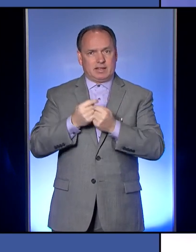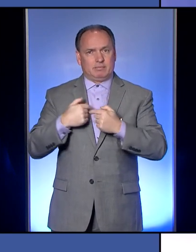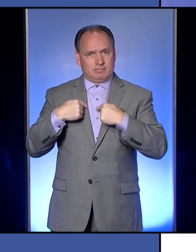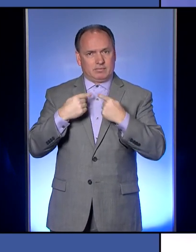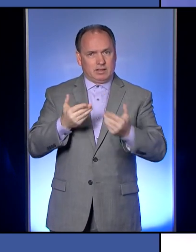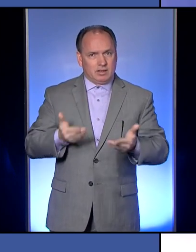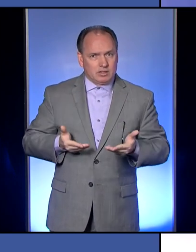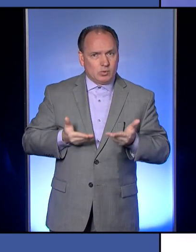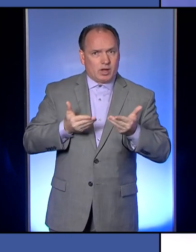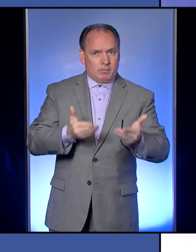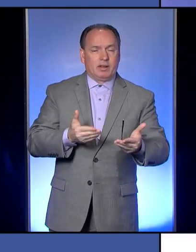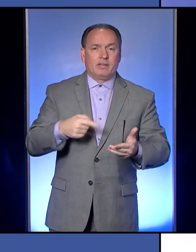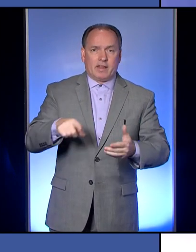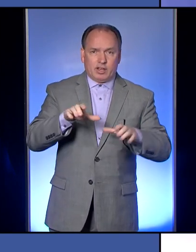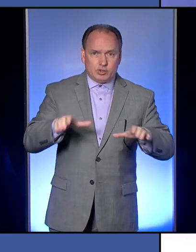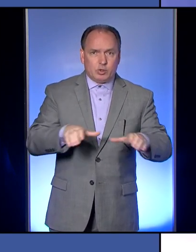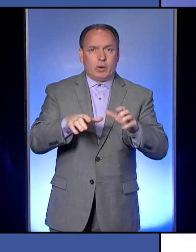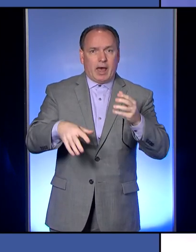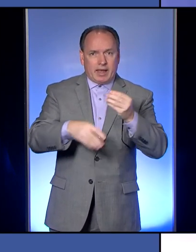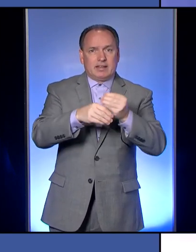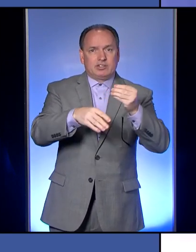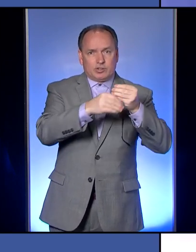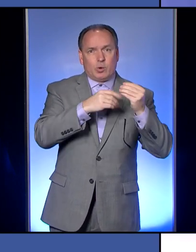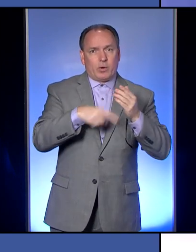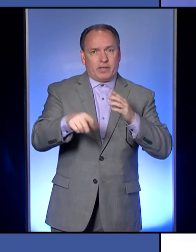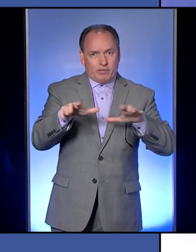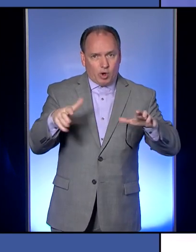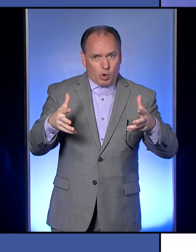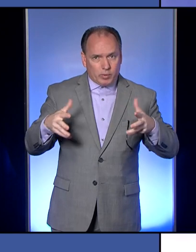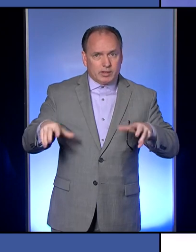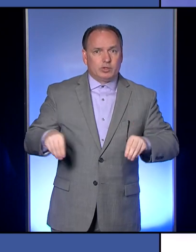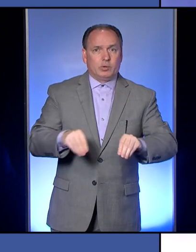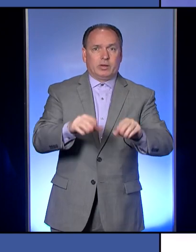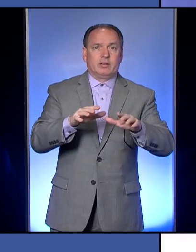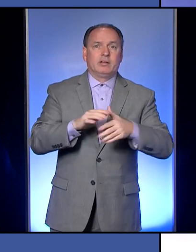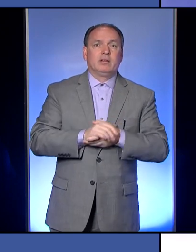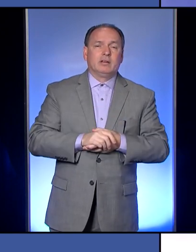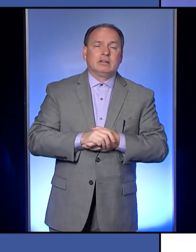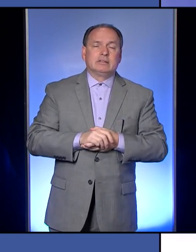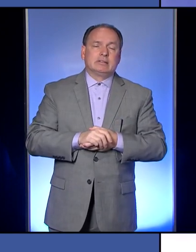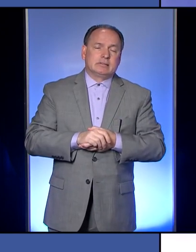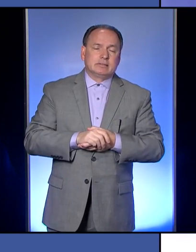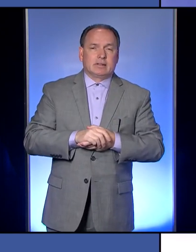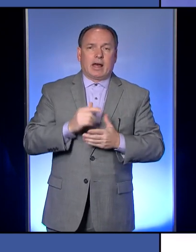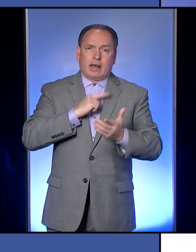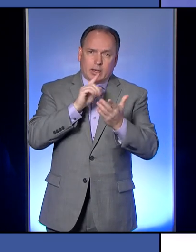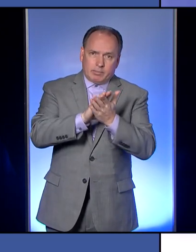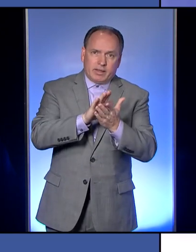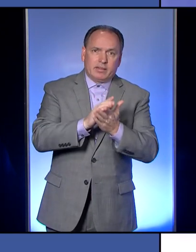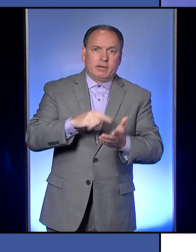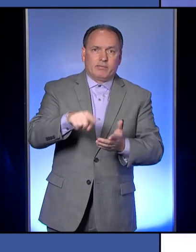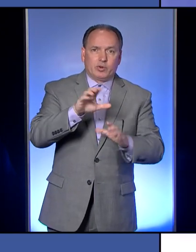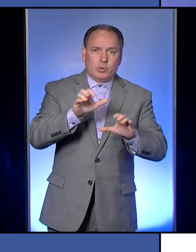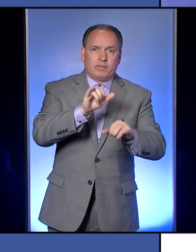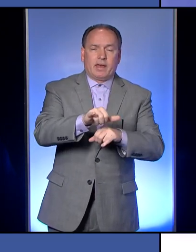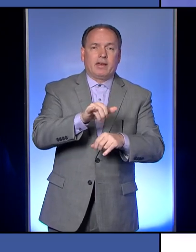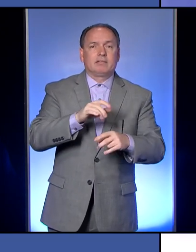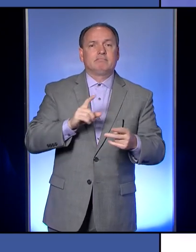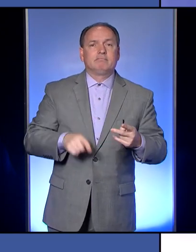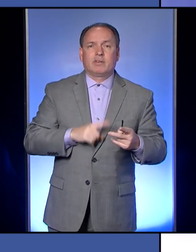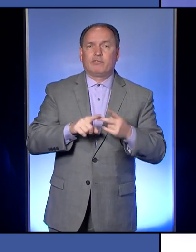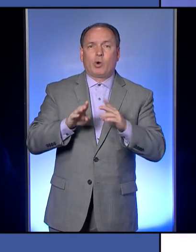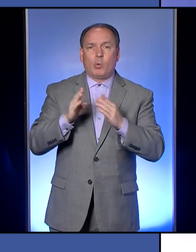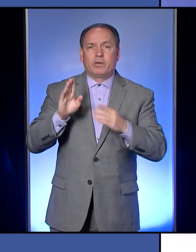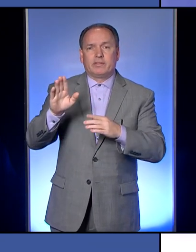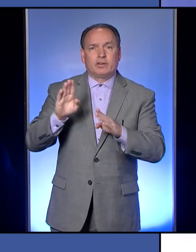has recommended they do additionally to what they were already doing. And so, you know, I commend them for doing that and for